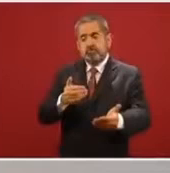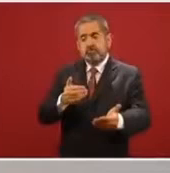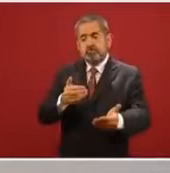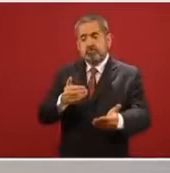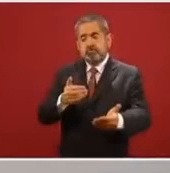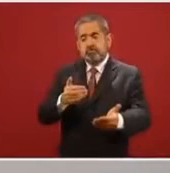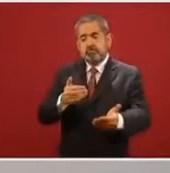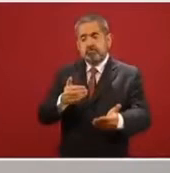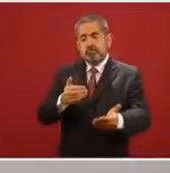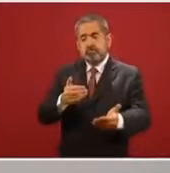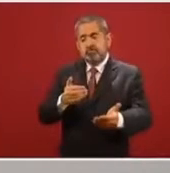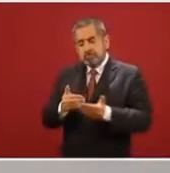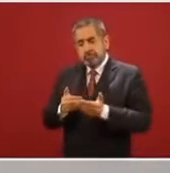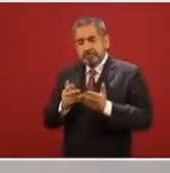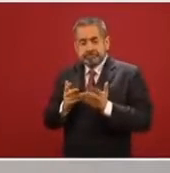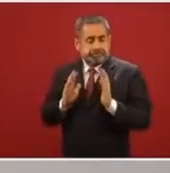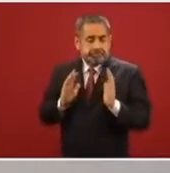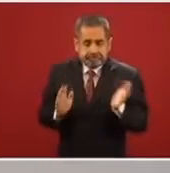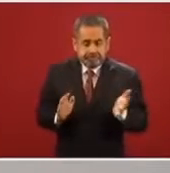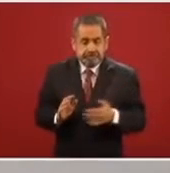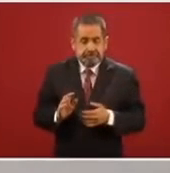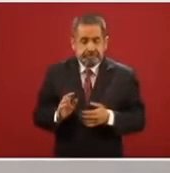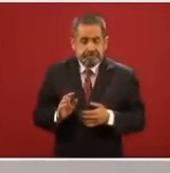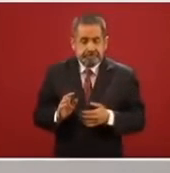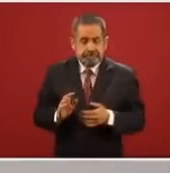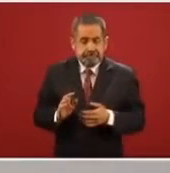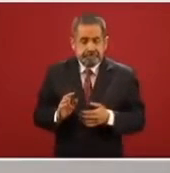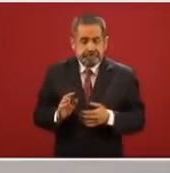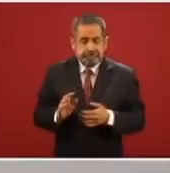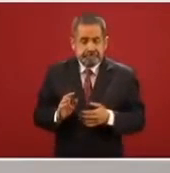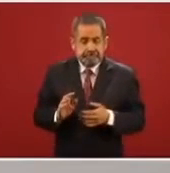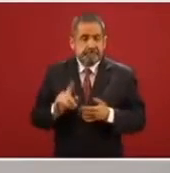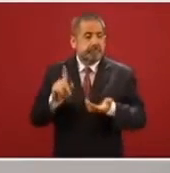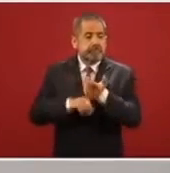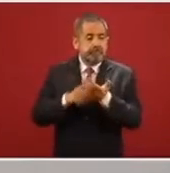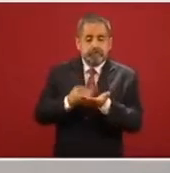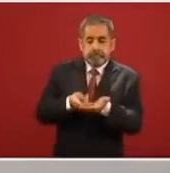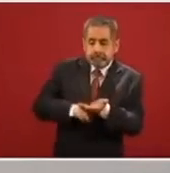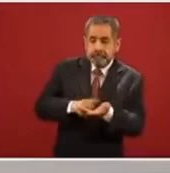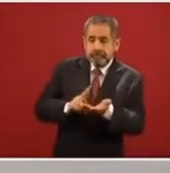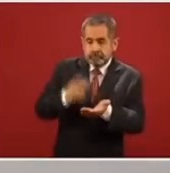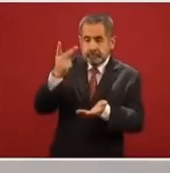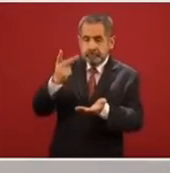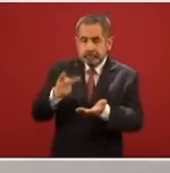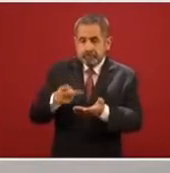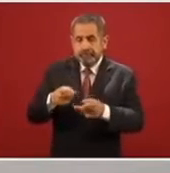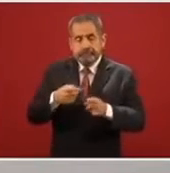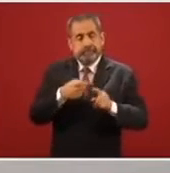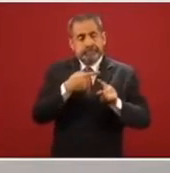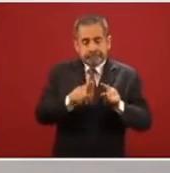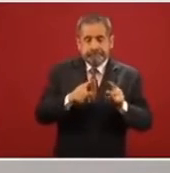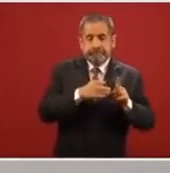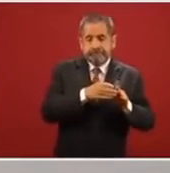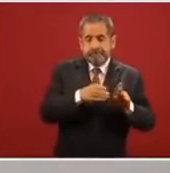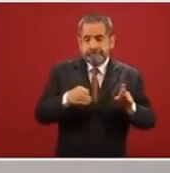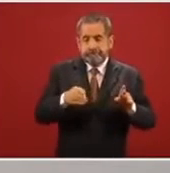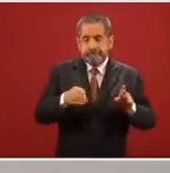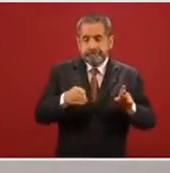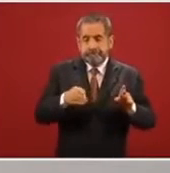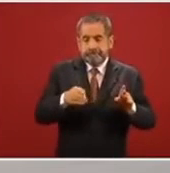be small outbreaks secundarios which are secondary que prolongaran la